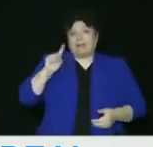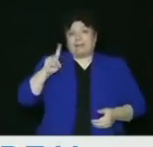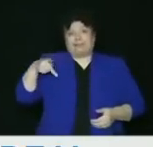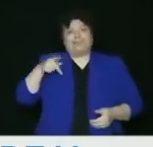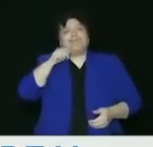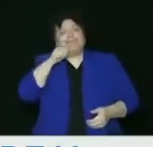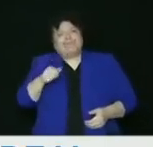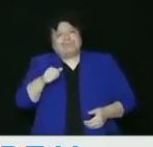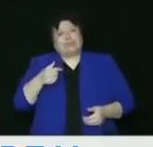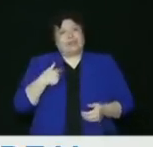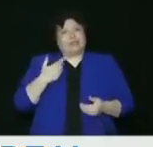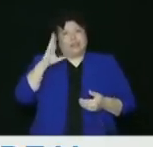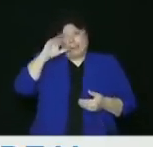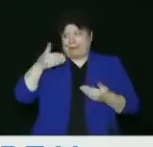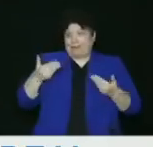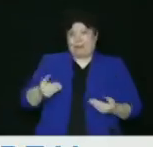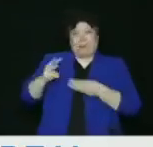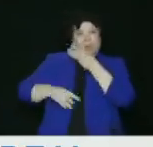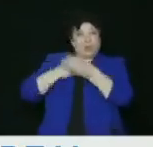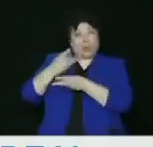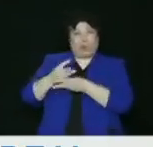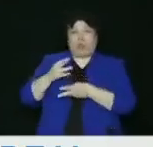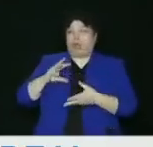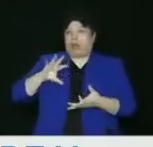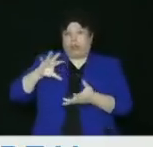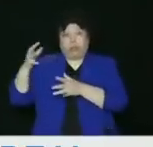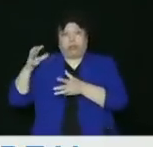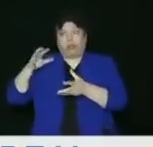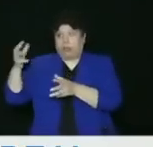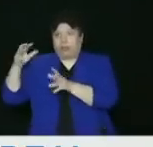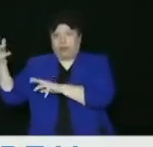us, Canadians need stability.